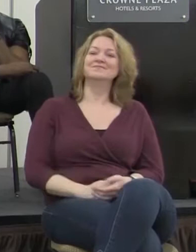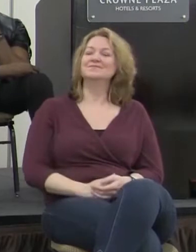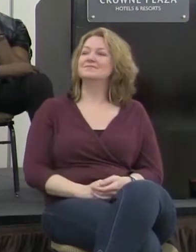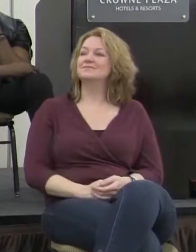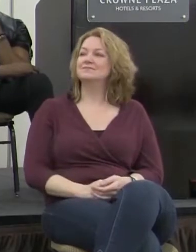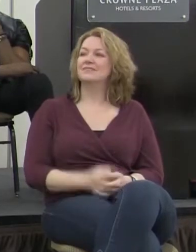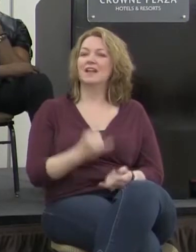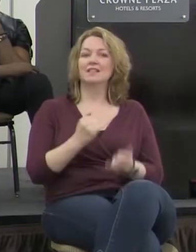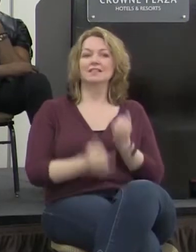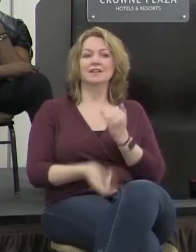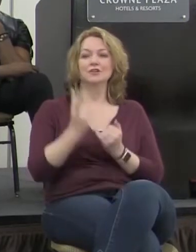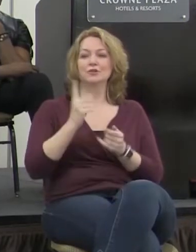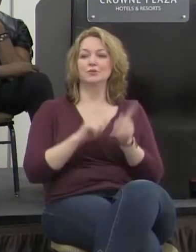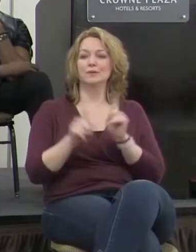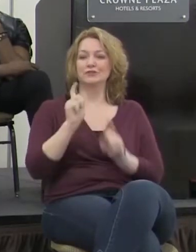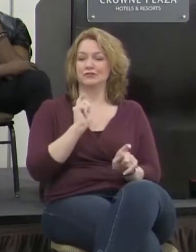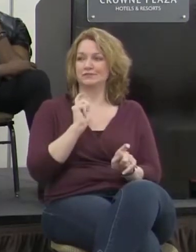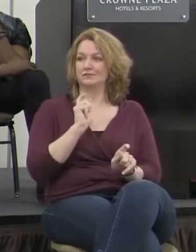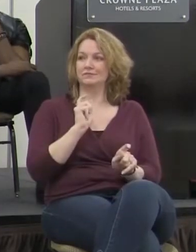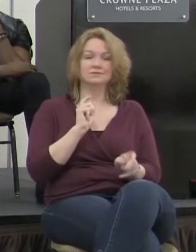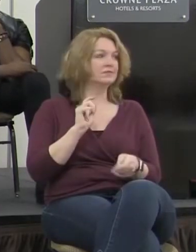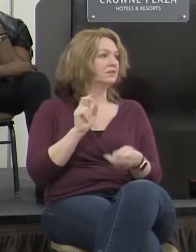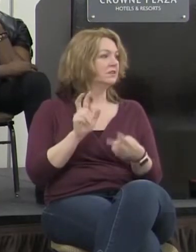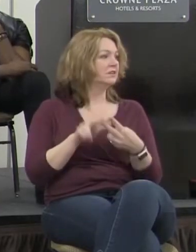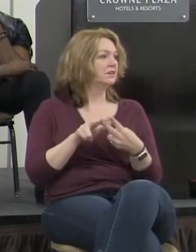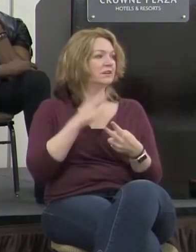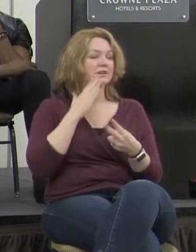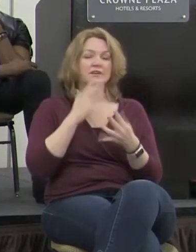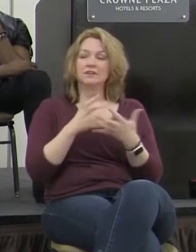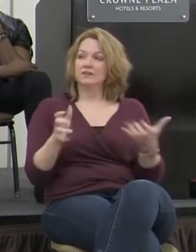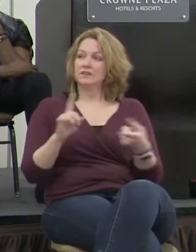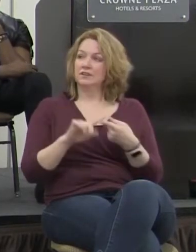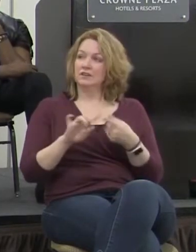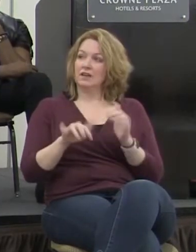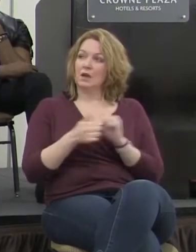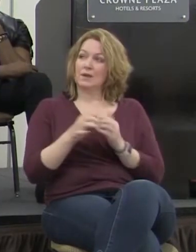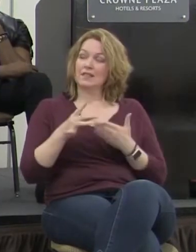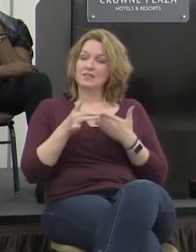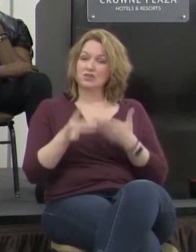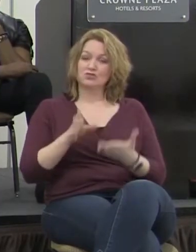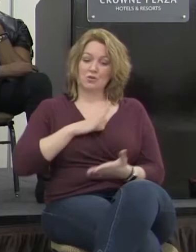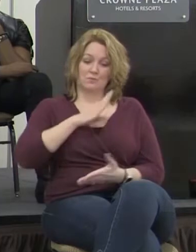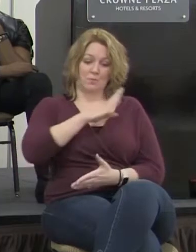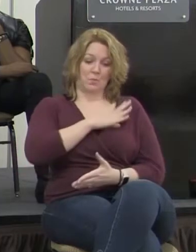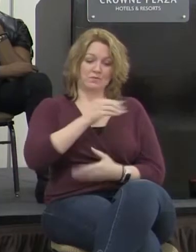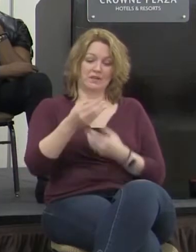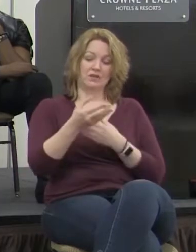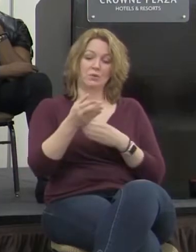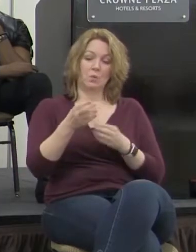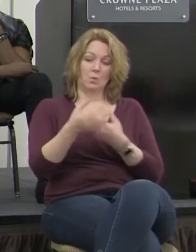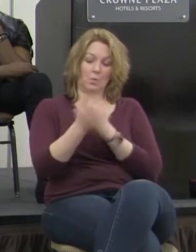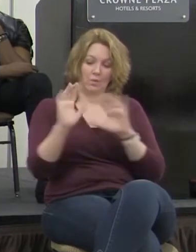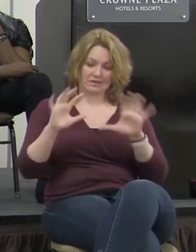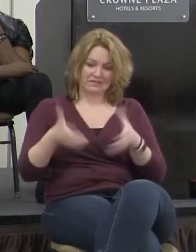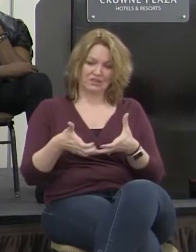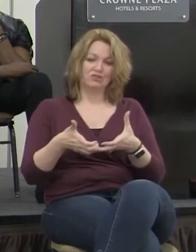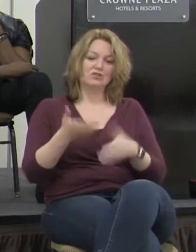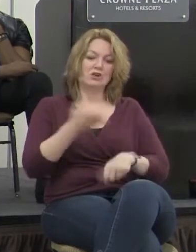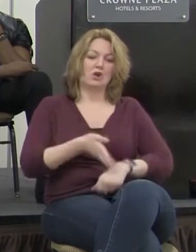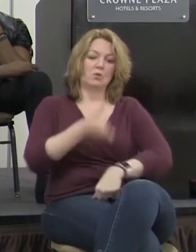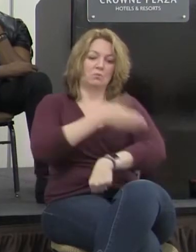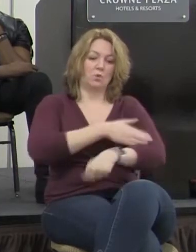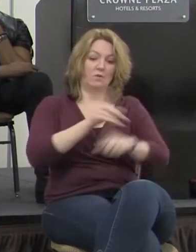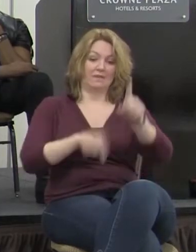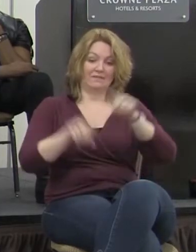Last two questions. Thank you all. How can leadership boards and organizations improve diversity and